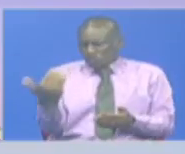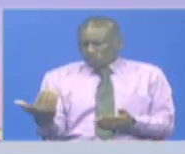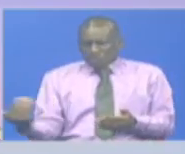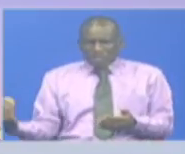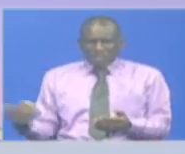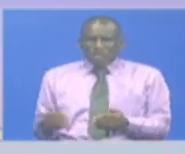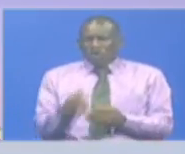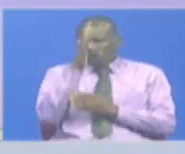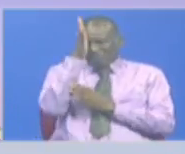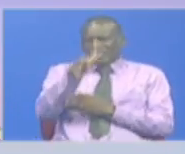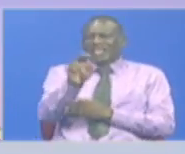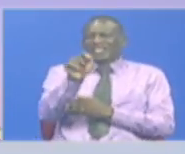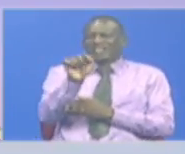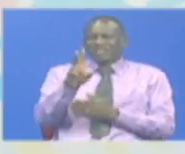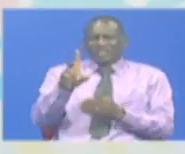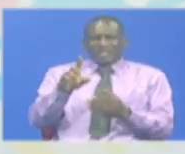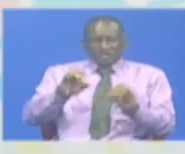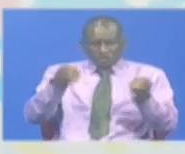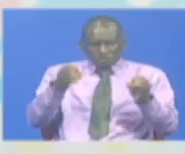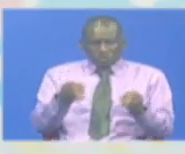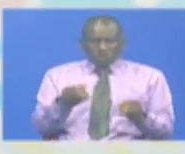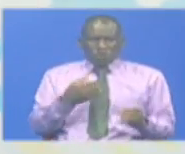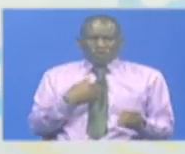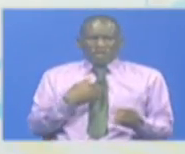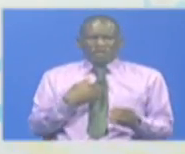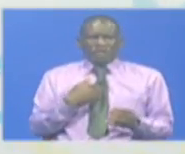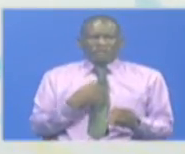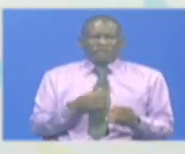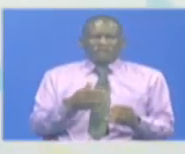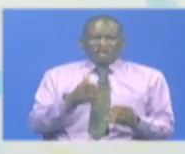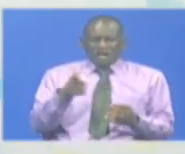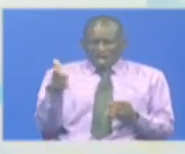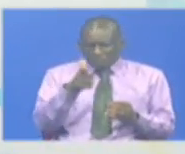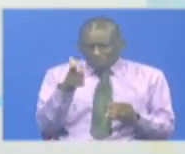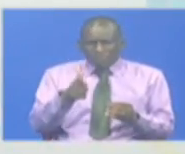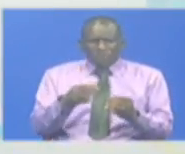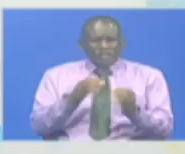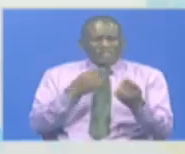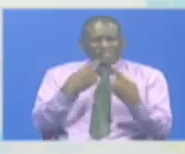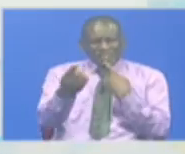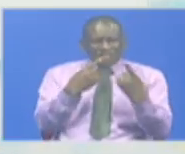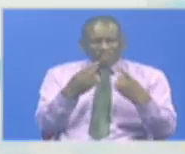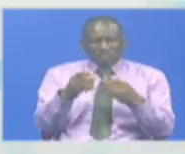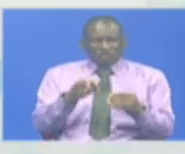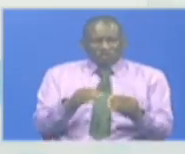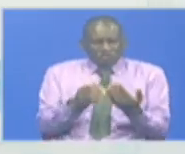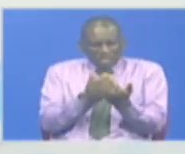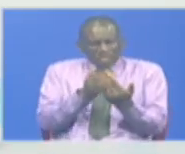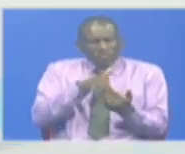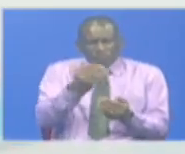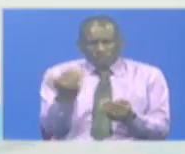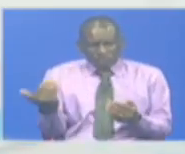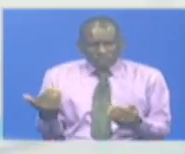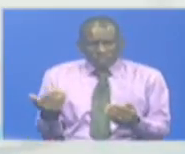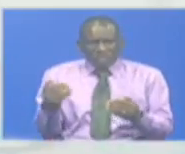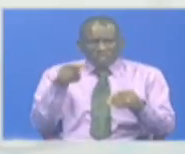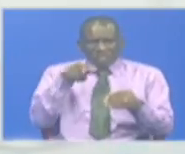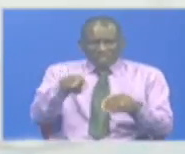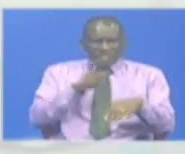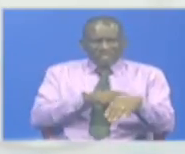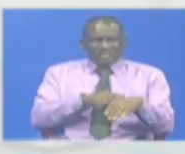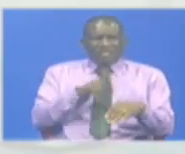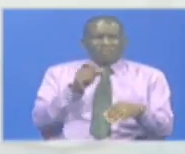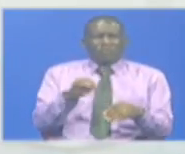Sunday, NTV Weekend Edition will host a virtual town hall on minding your child in these times of a